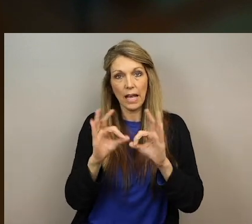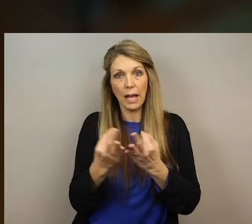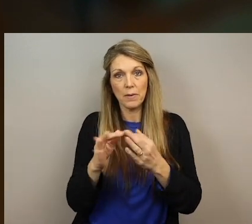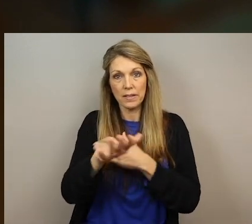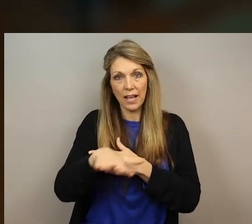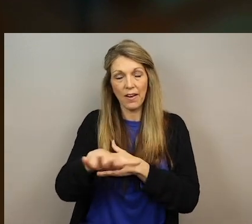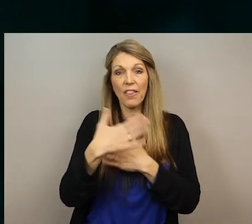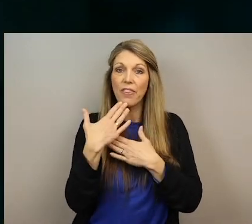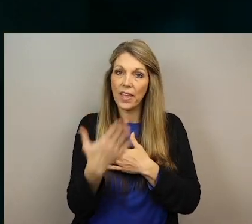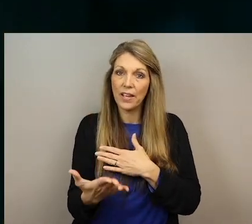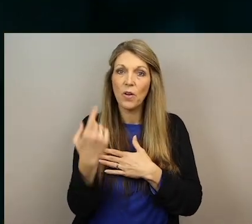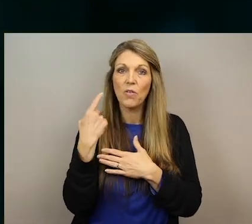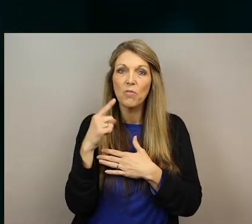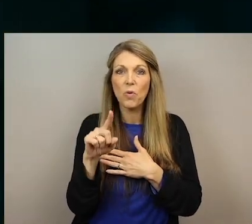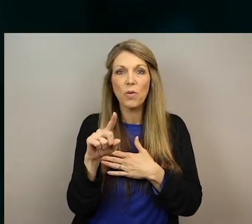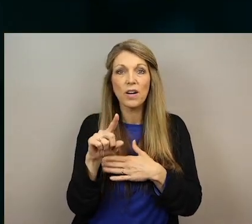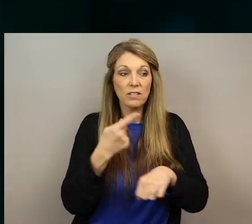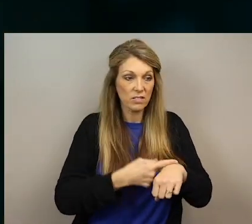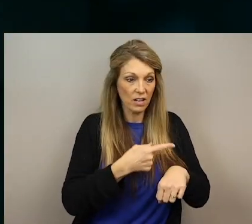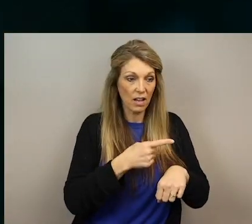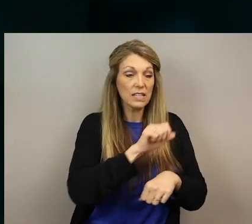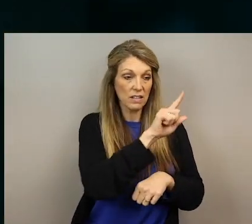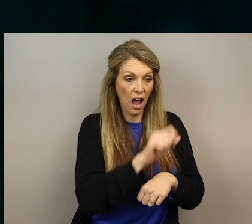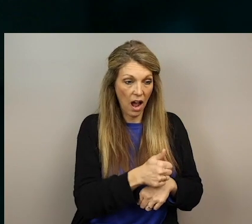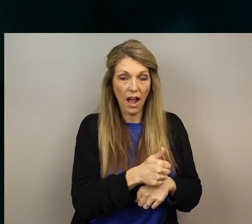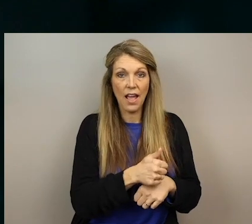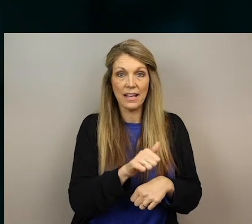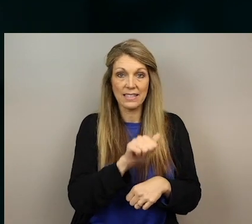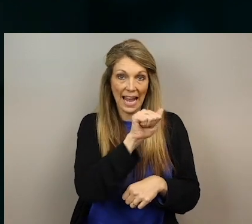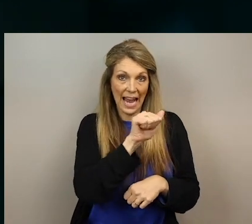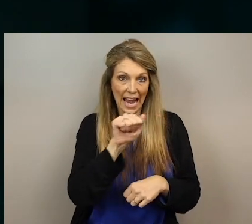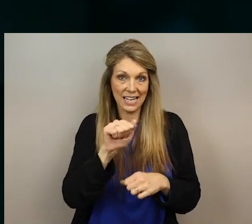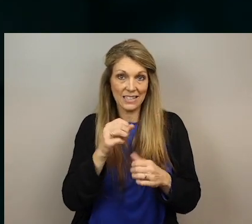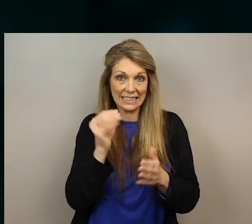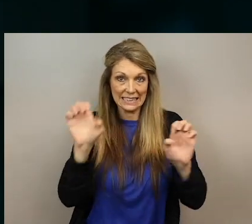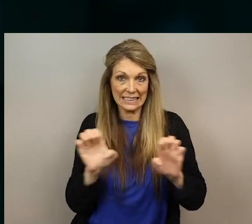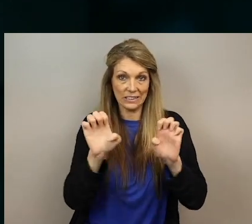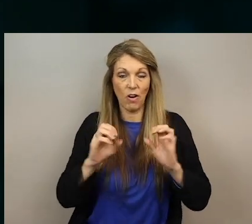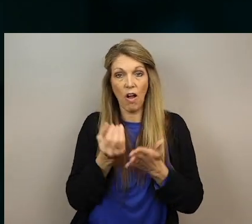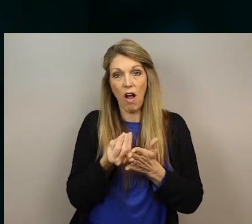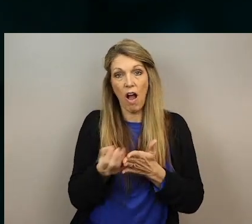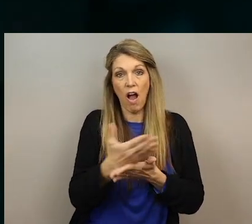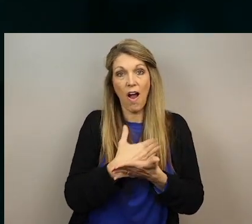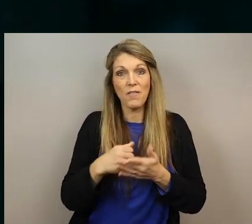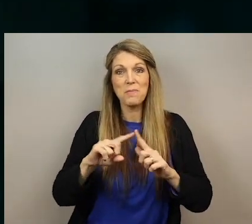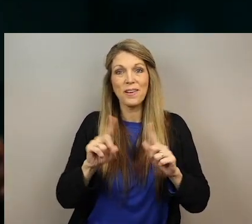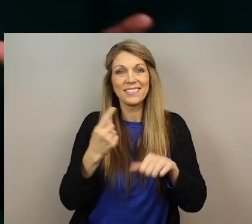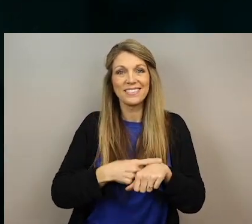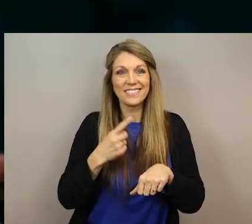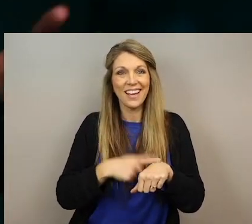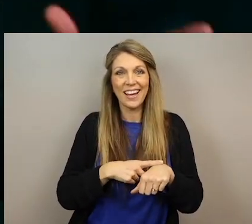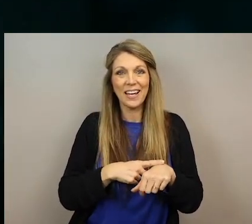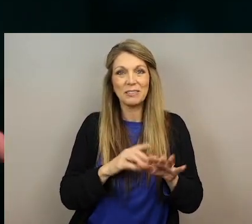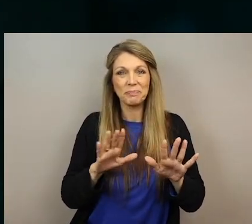want to say thank you. Thank you for giving not just with your tithes and offerings and the Annie Armstrong Easter offering, but taking the time to go with all